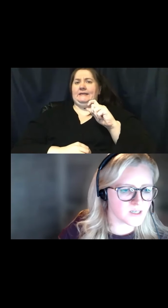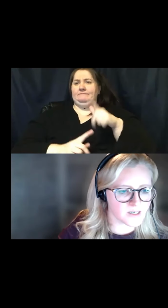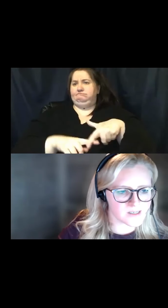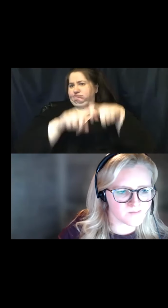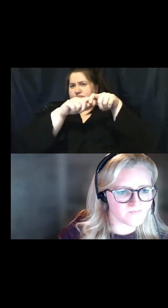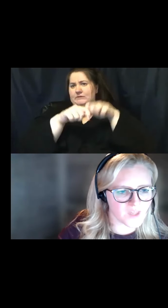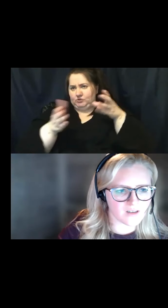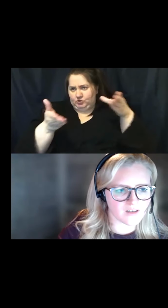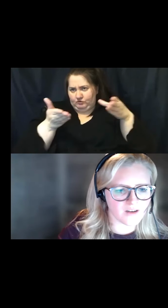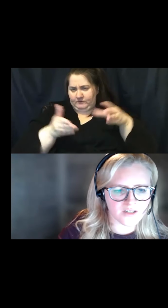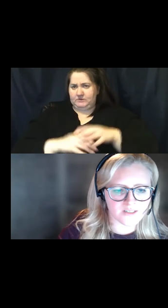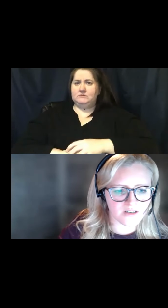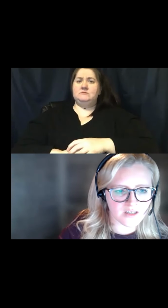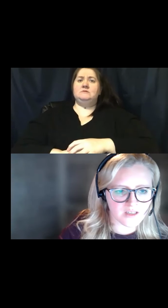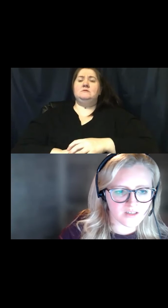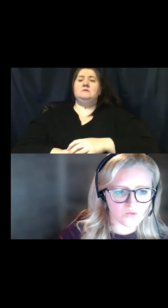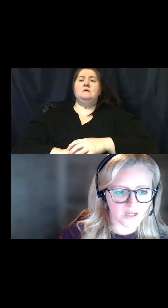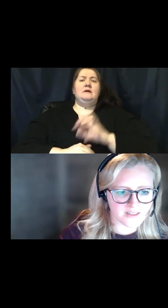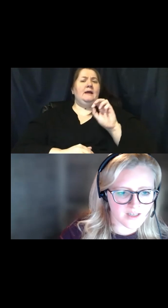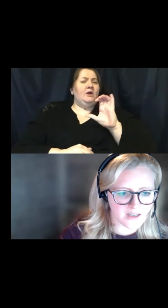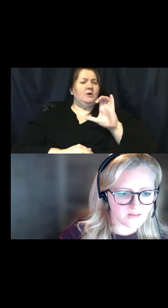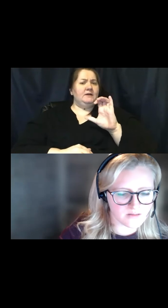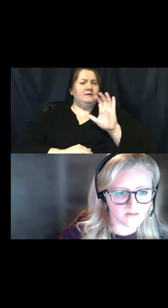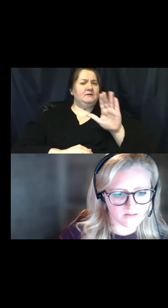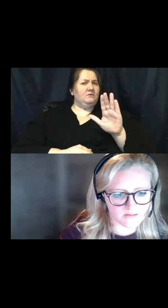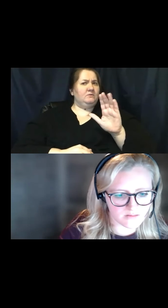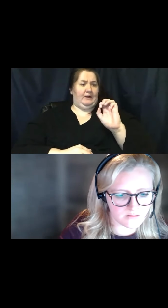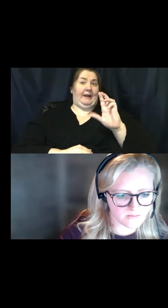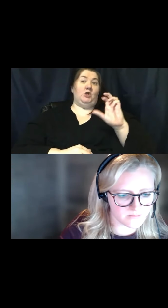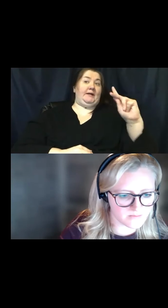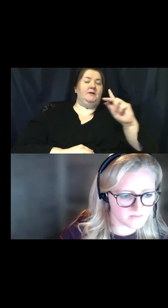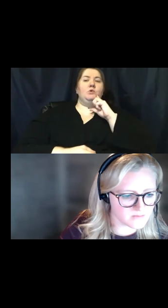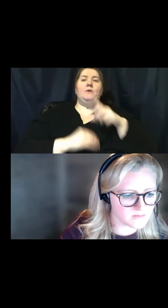disruptions. Eric, is there anything that you would add to that?